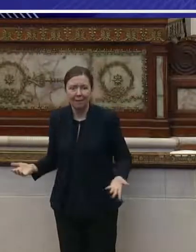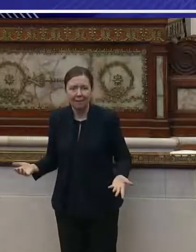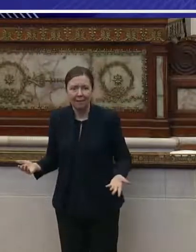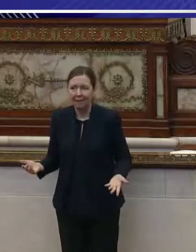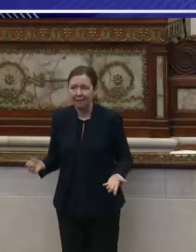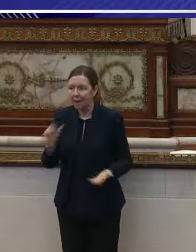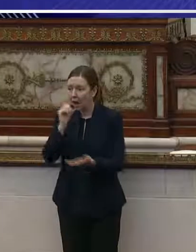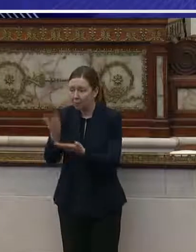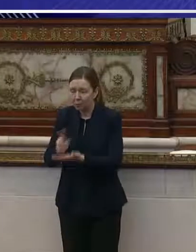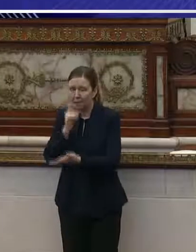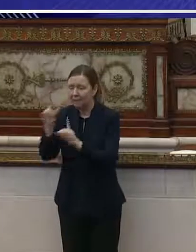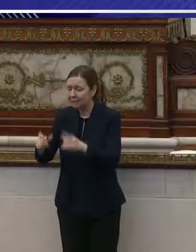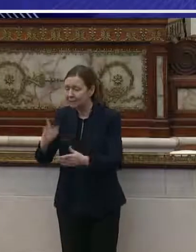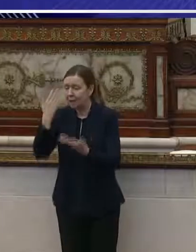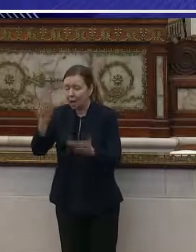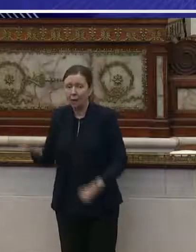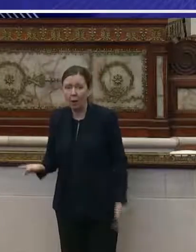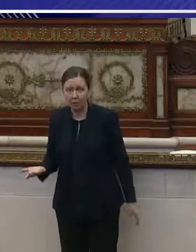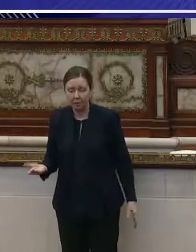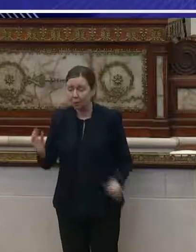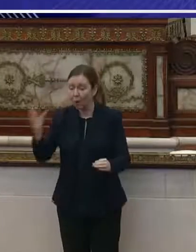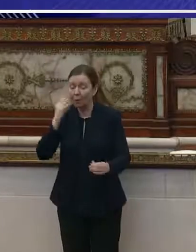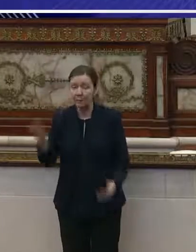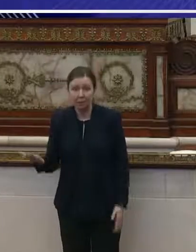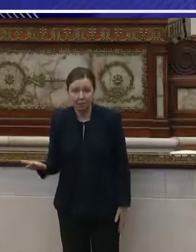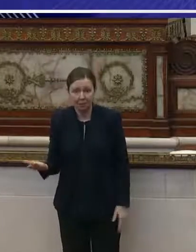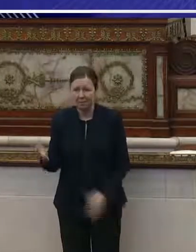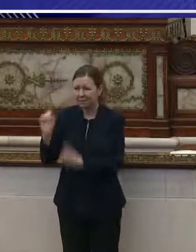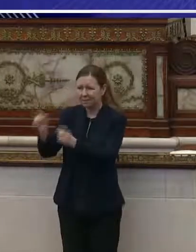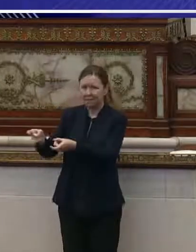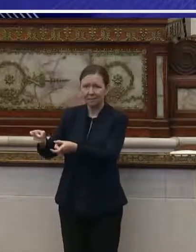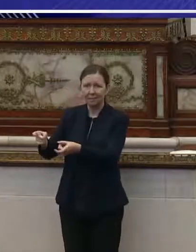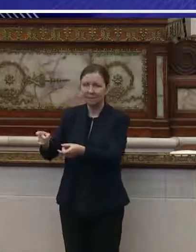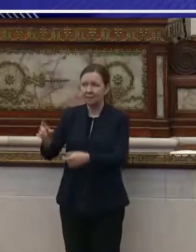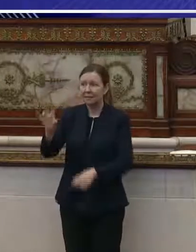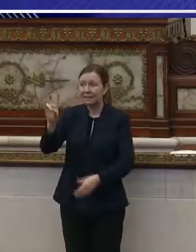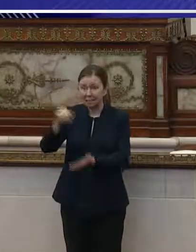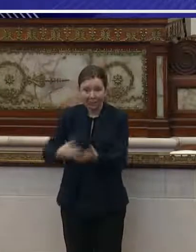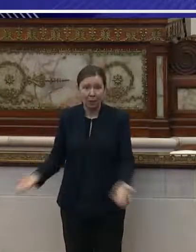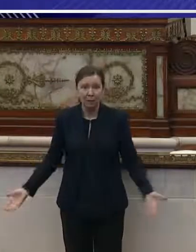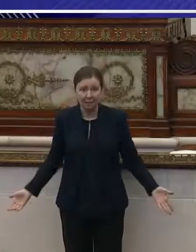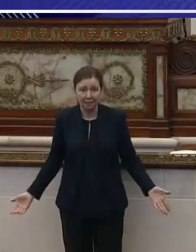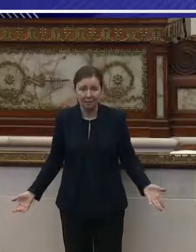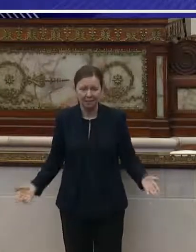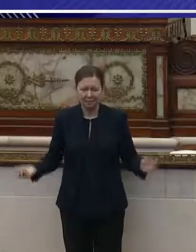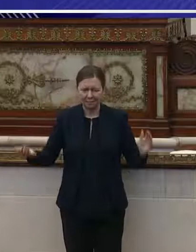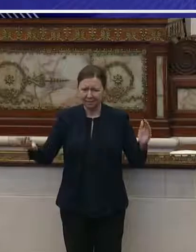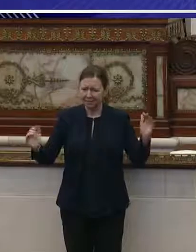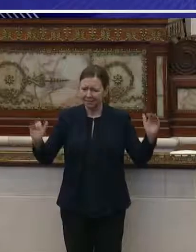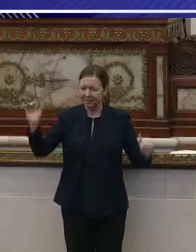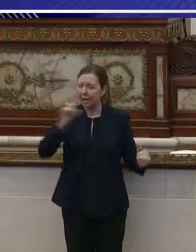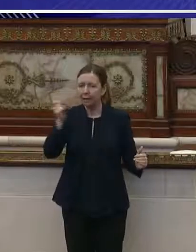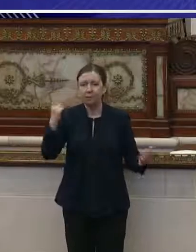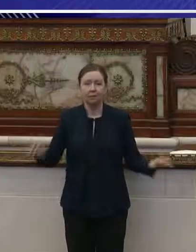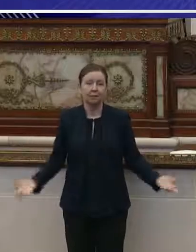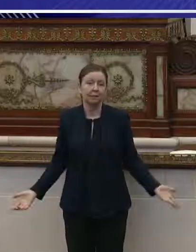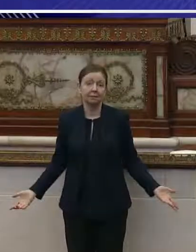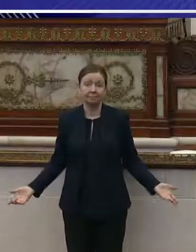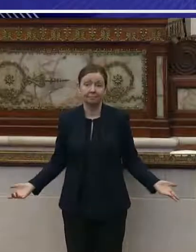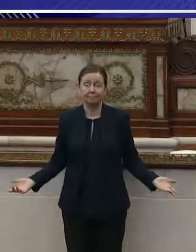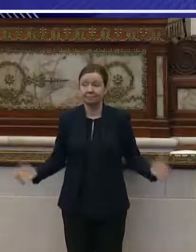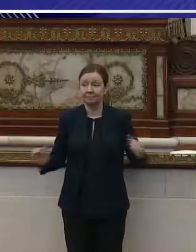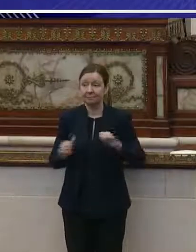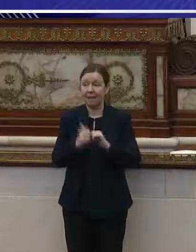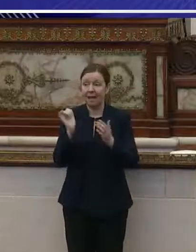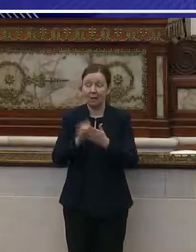unproven, untested, unknown, no experience. They received, I believe, 7,000. So I don't understand